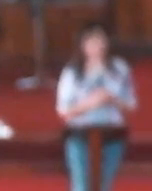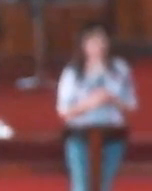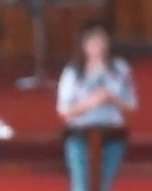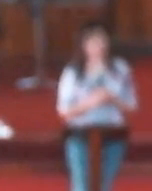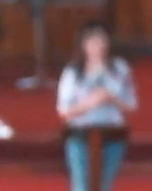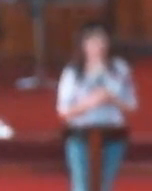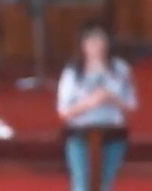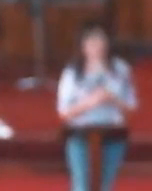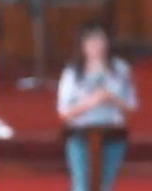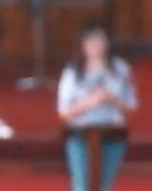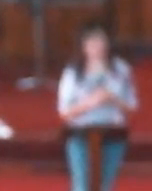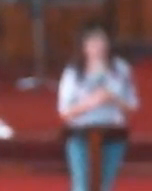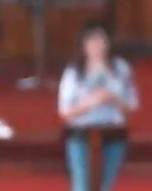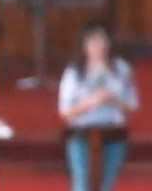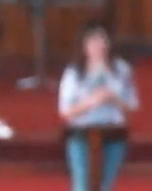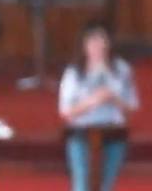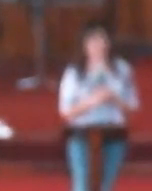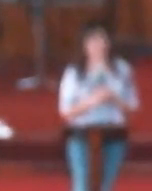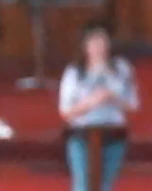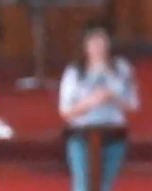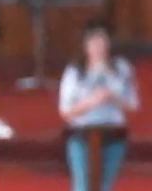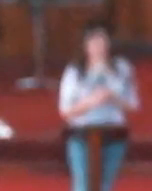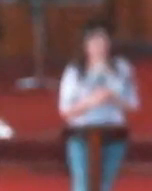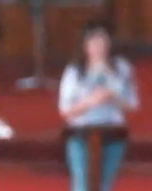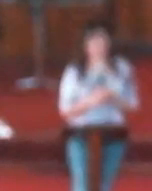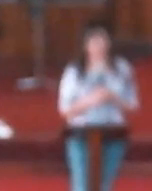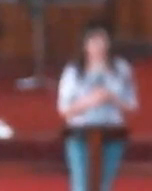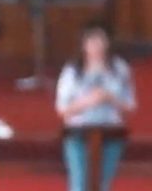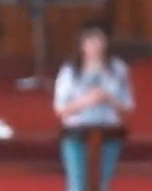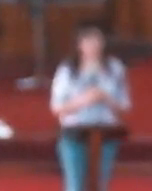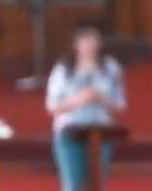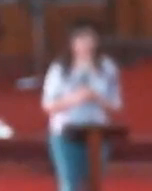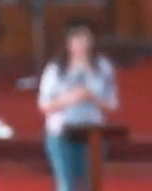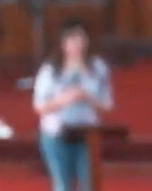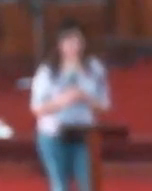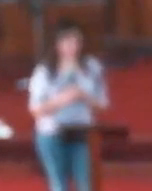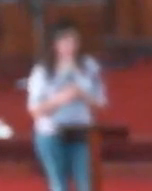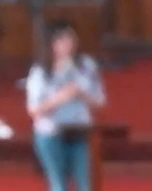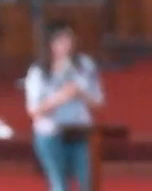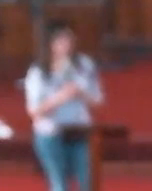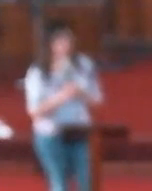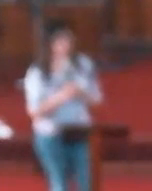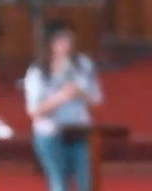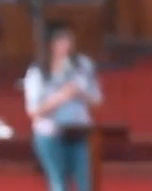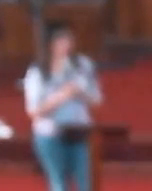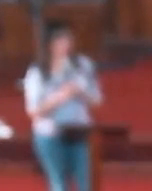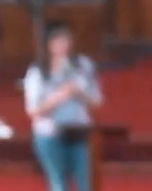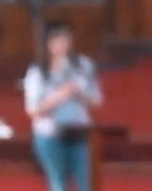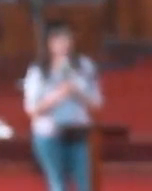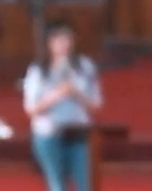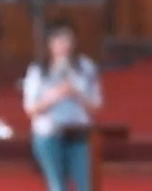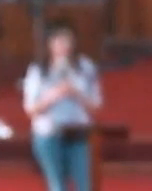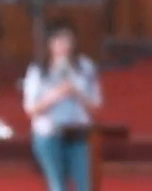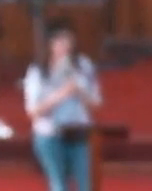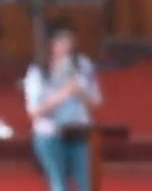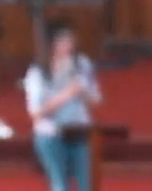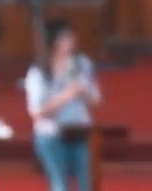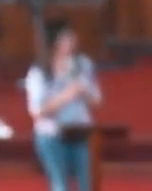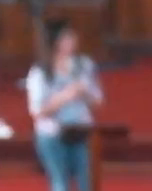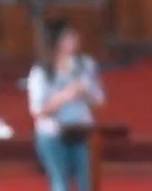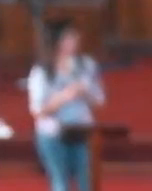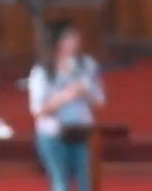tiene muchas veces, usa metáforas, la usa montones en todo lado. Yeah, the Bible uses a lot of